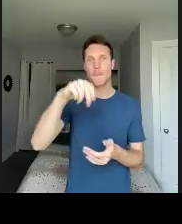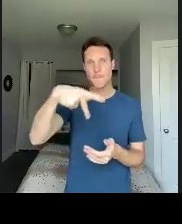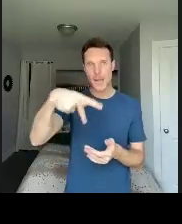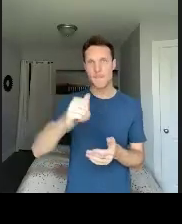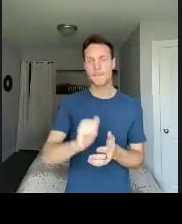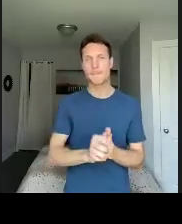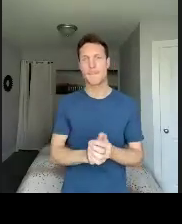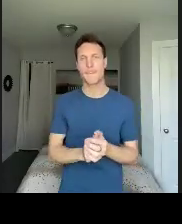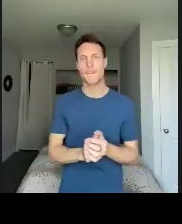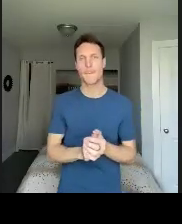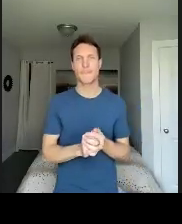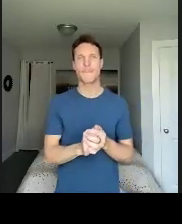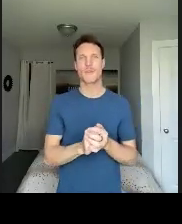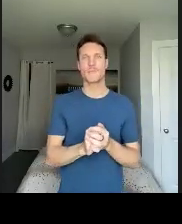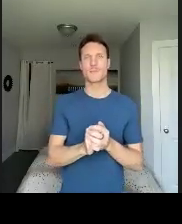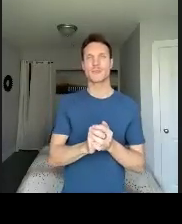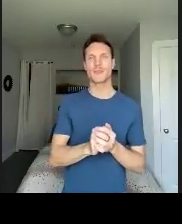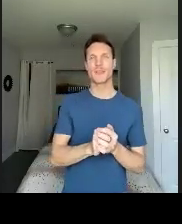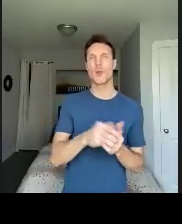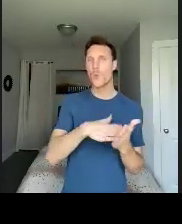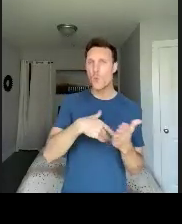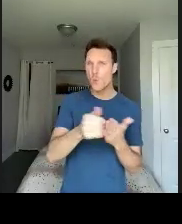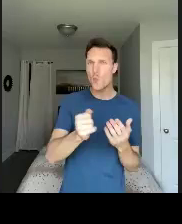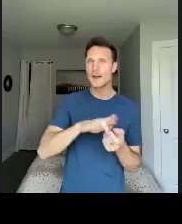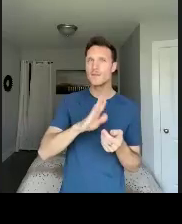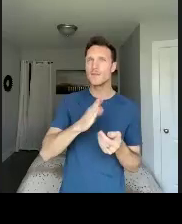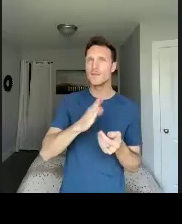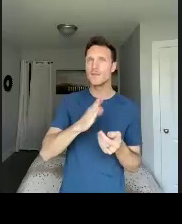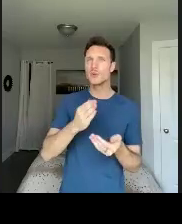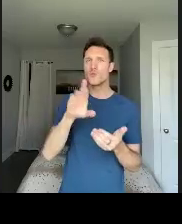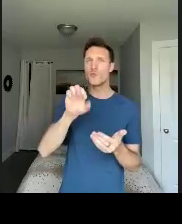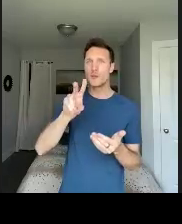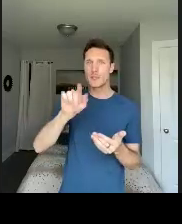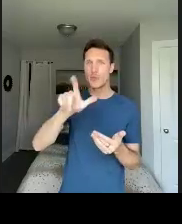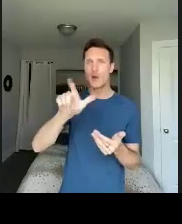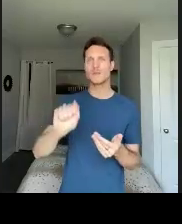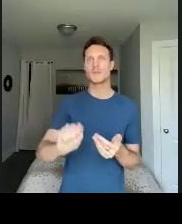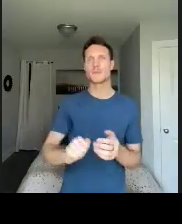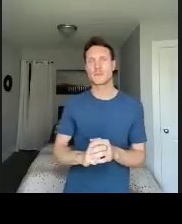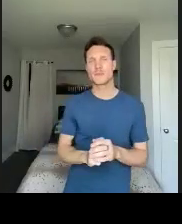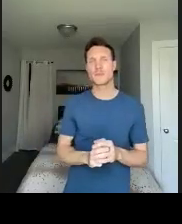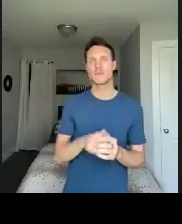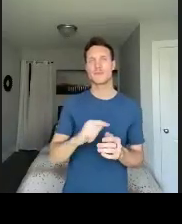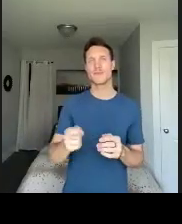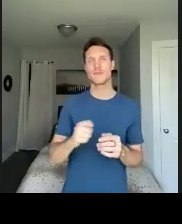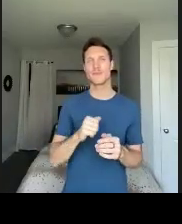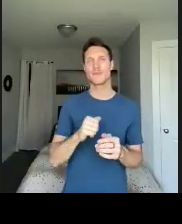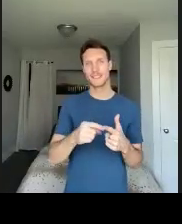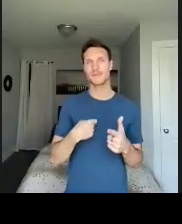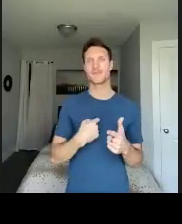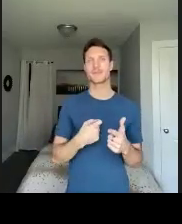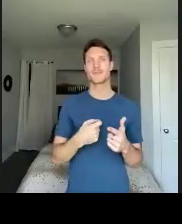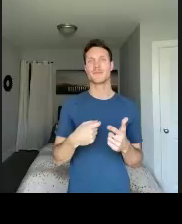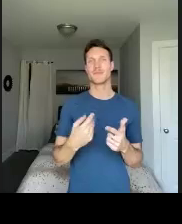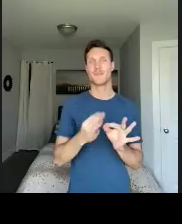waiver renewal and amendment updates, policy updates, and updates to the settings final rule. And